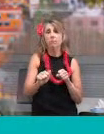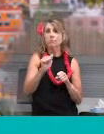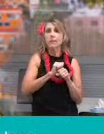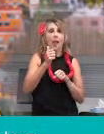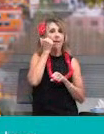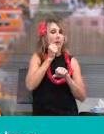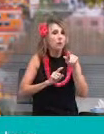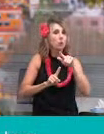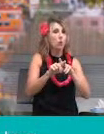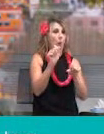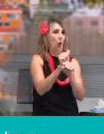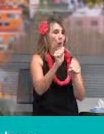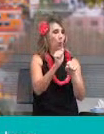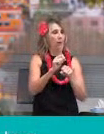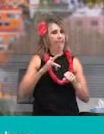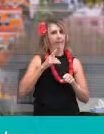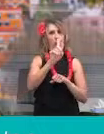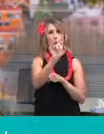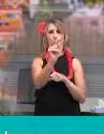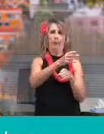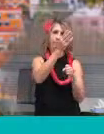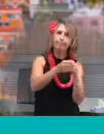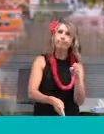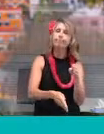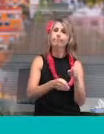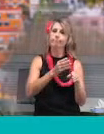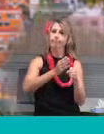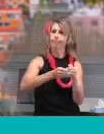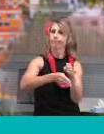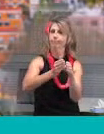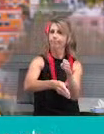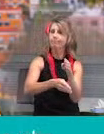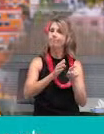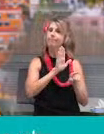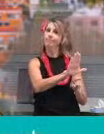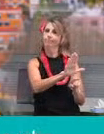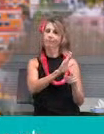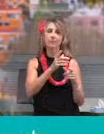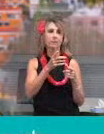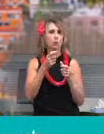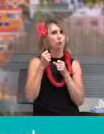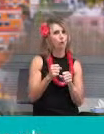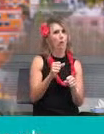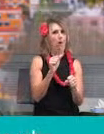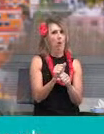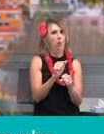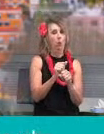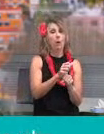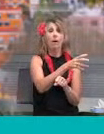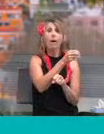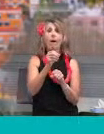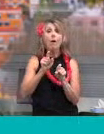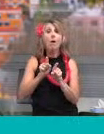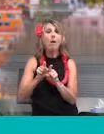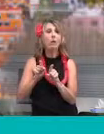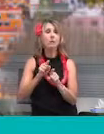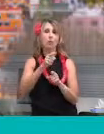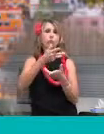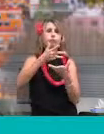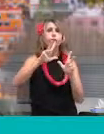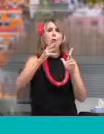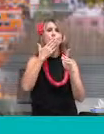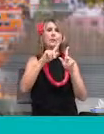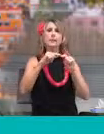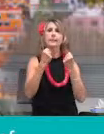mind: let's get the job done. In addition to his strong work ethic, he was also well known as someone who worked well with